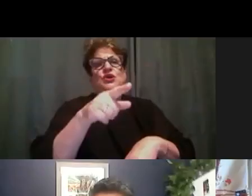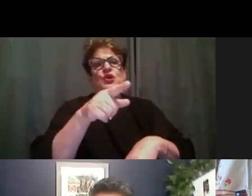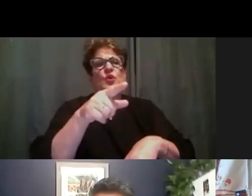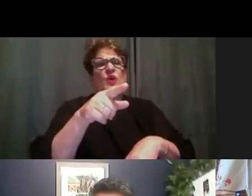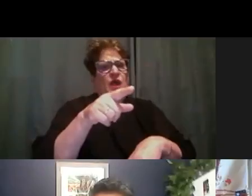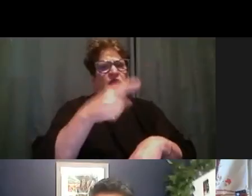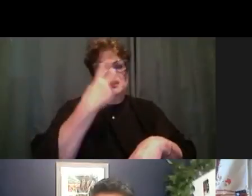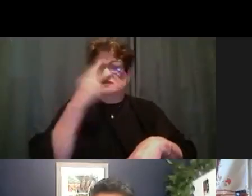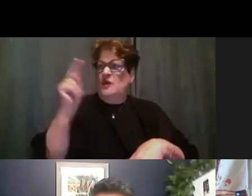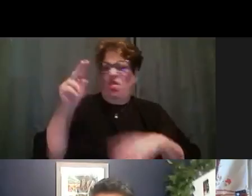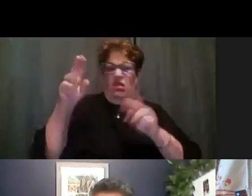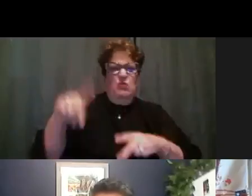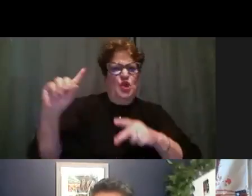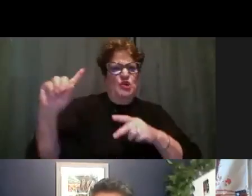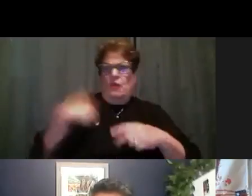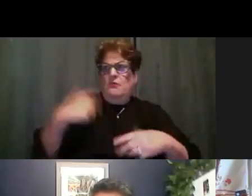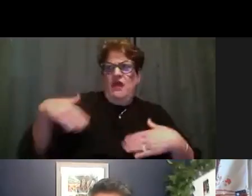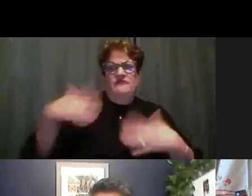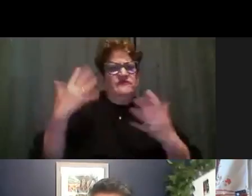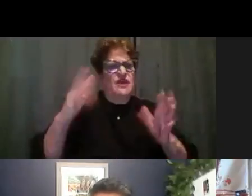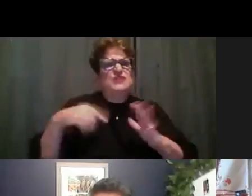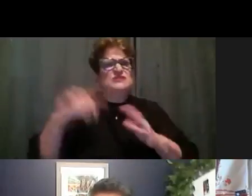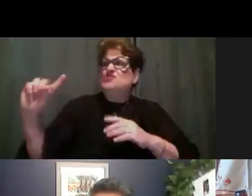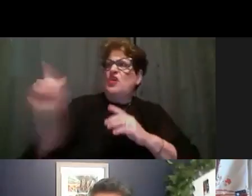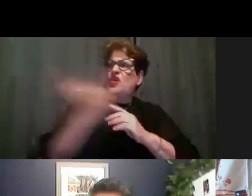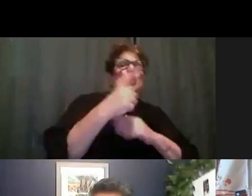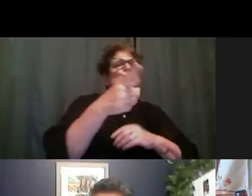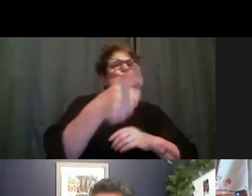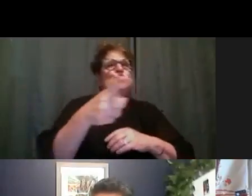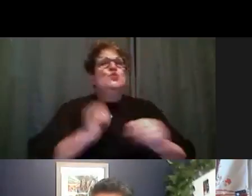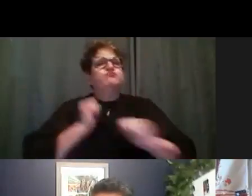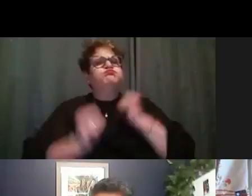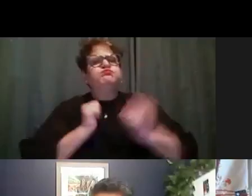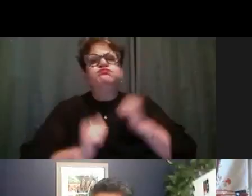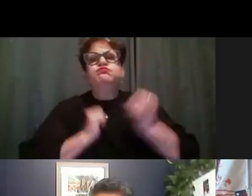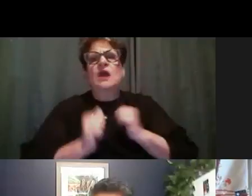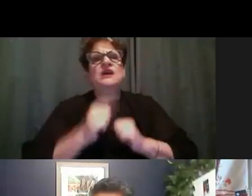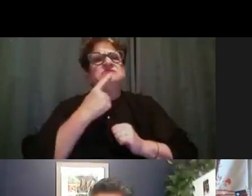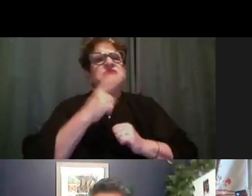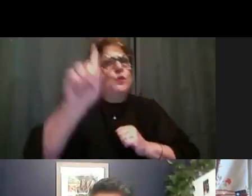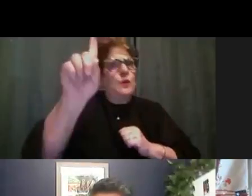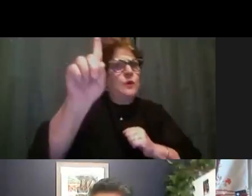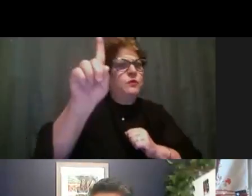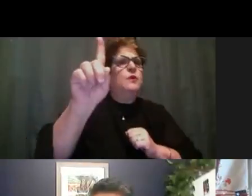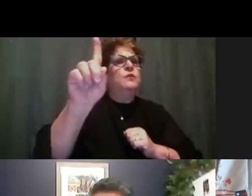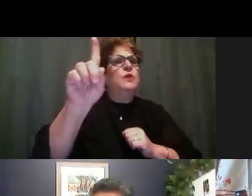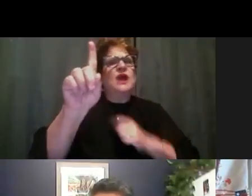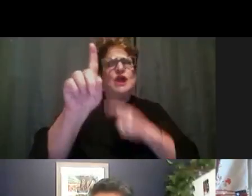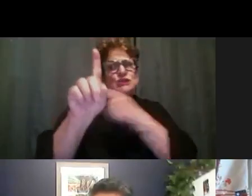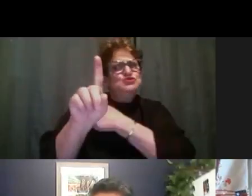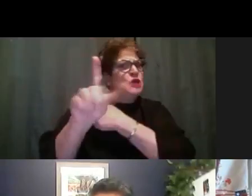you stood up for me and said, wait, she was